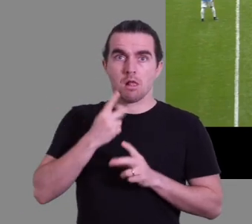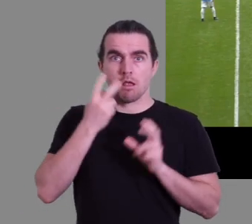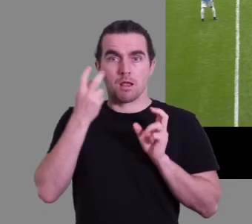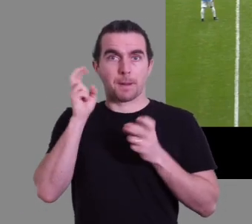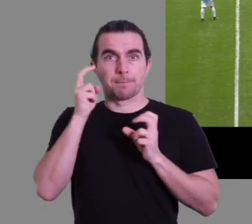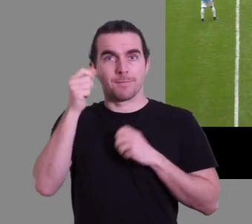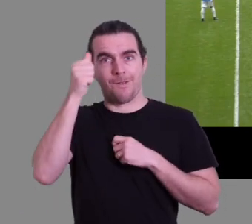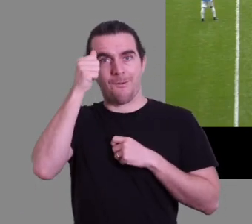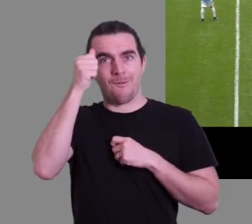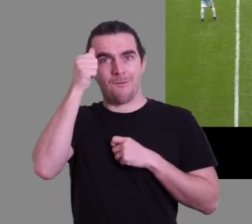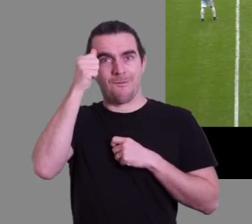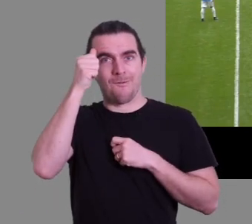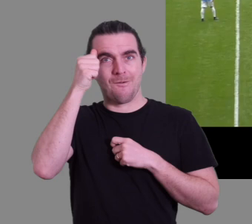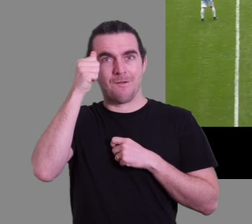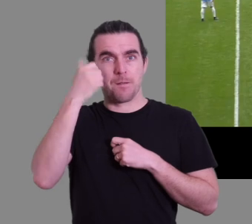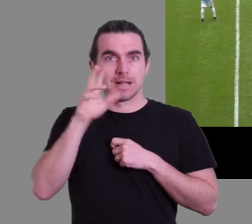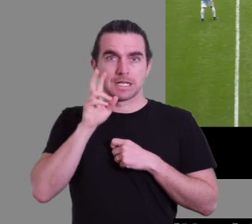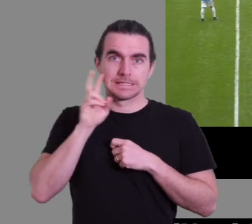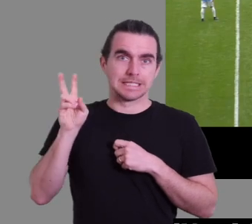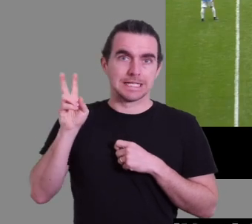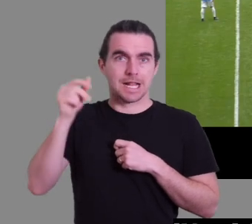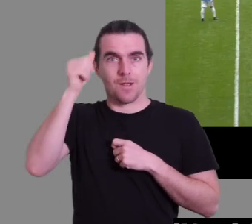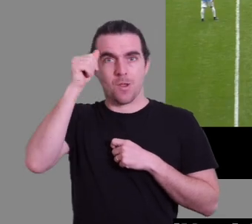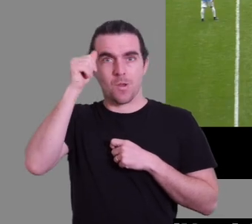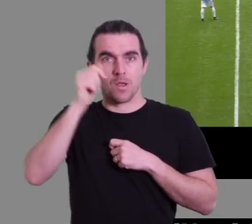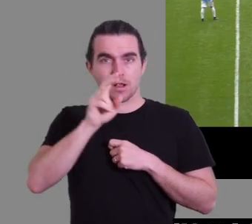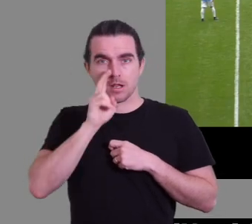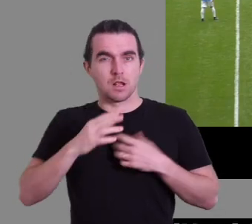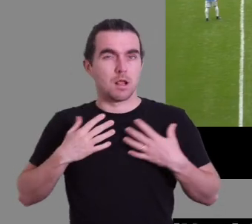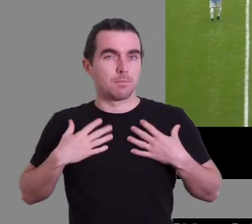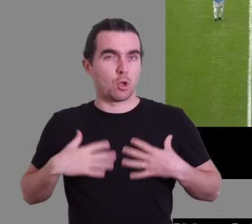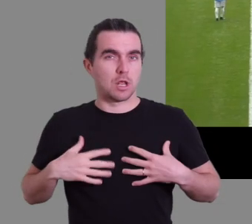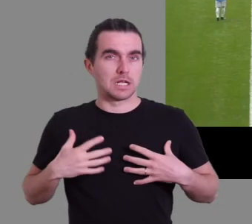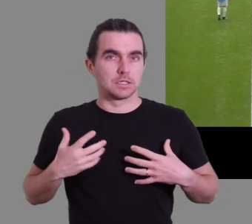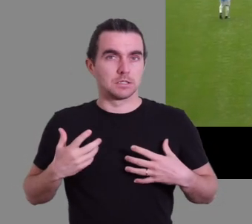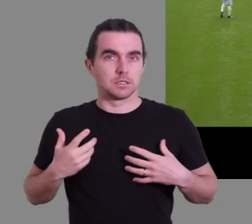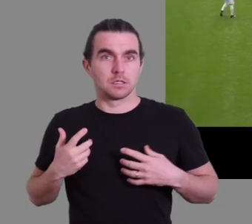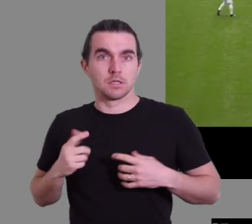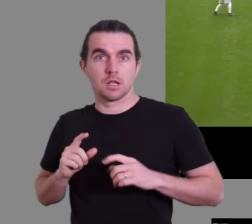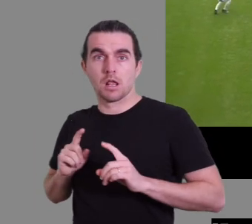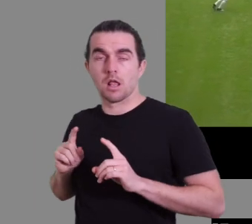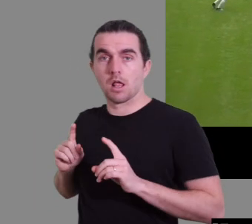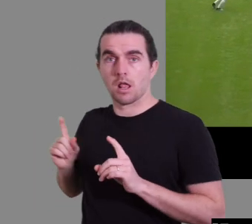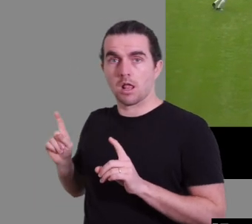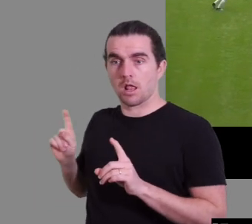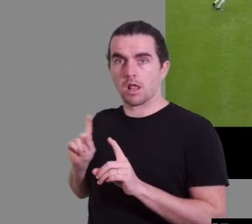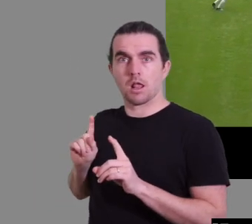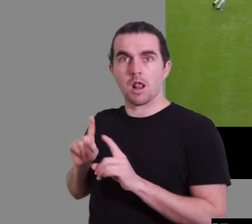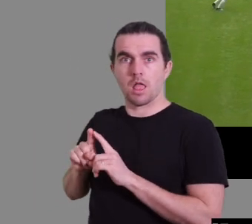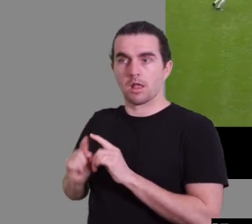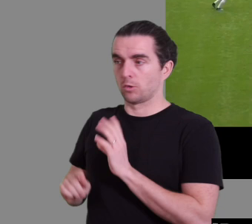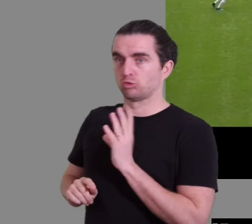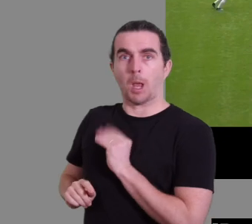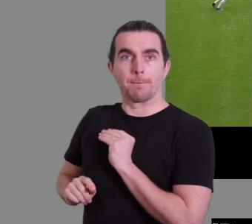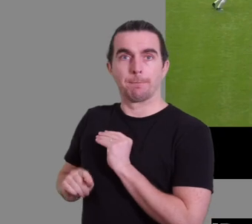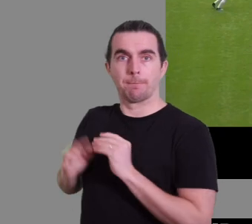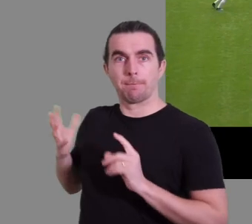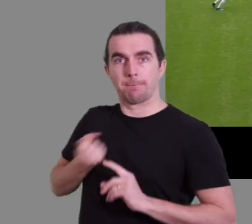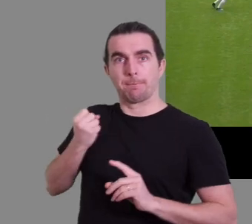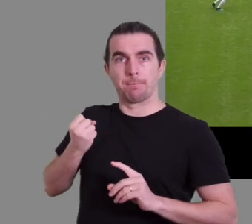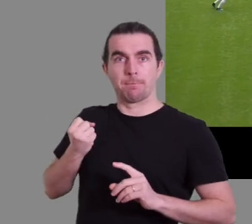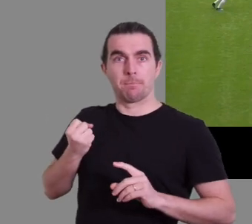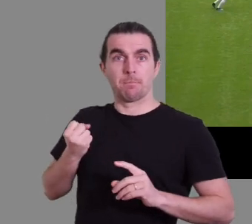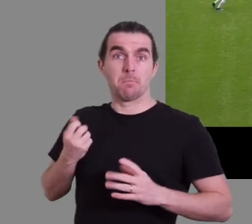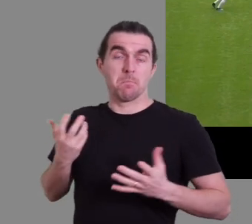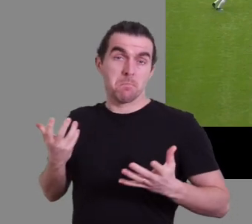scan and had a look. And again, you can see how he uses his body then. Yeah. Yeah, his body's a shield in the way.